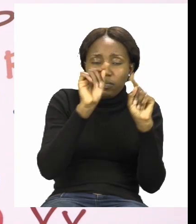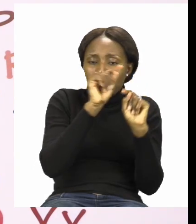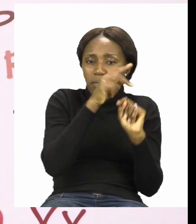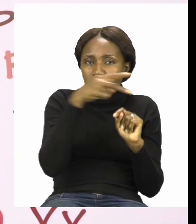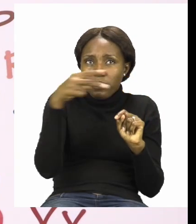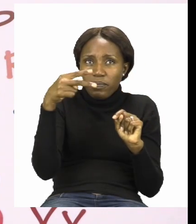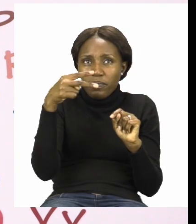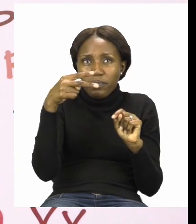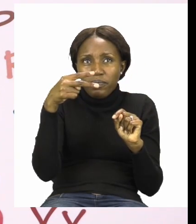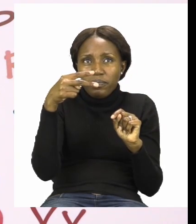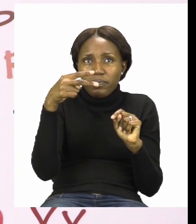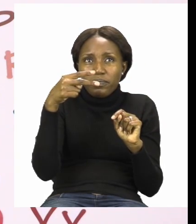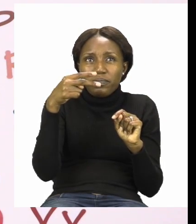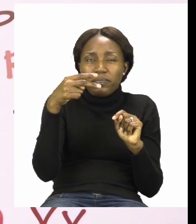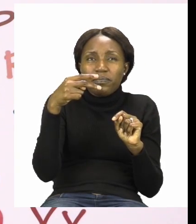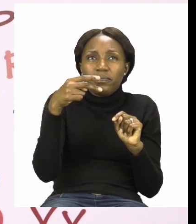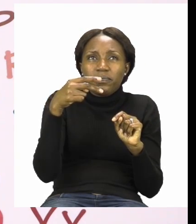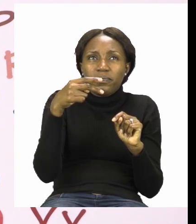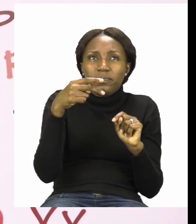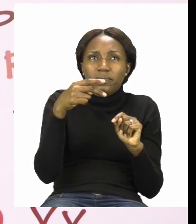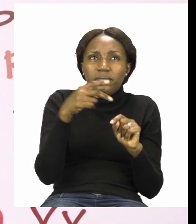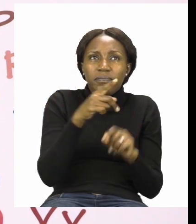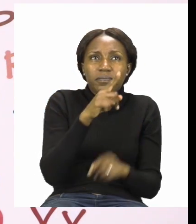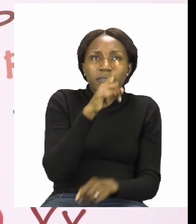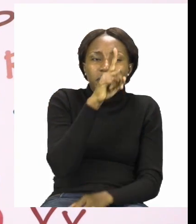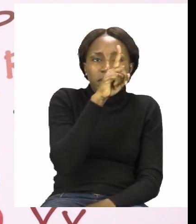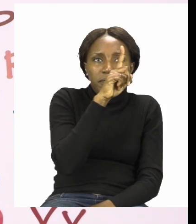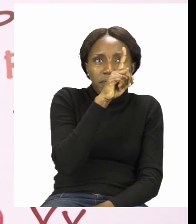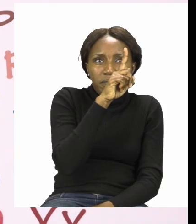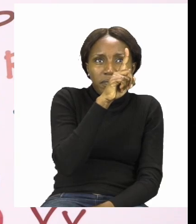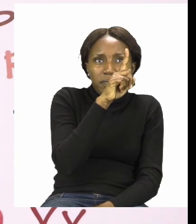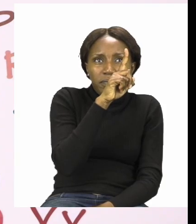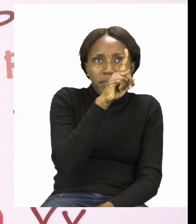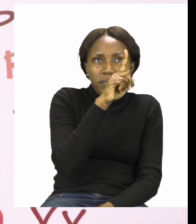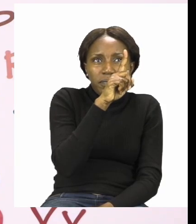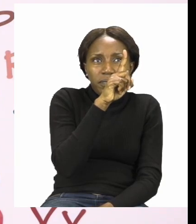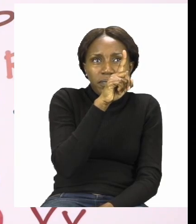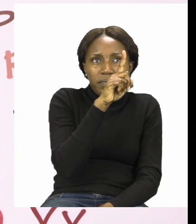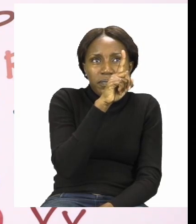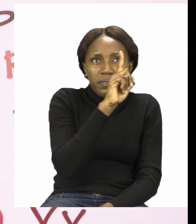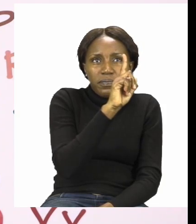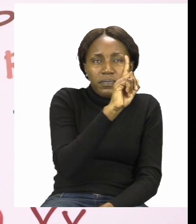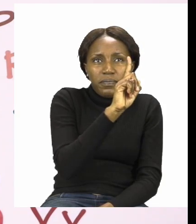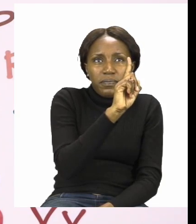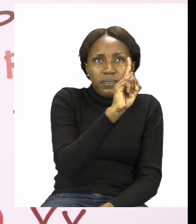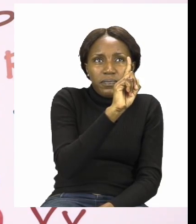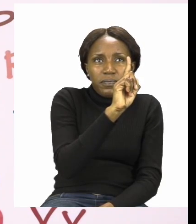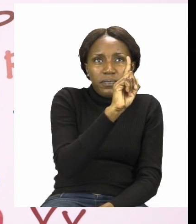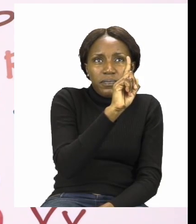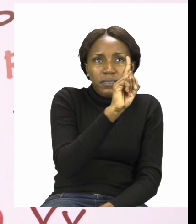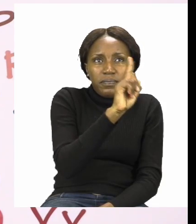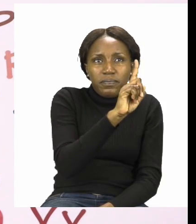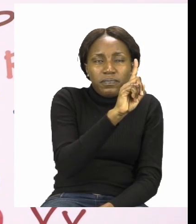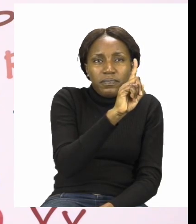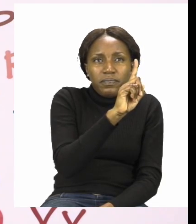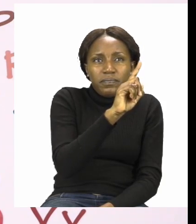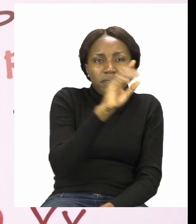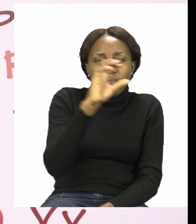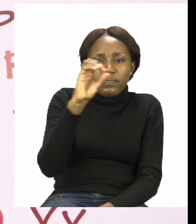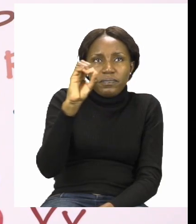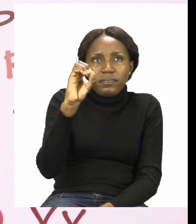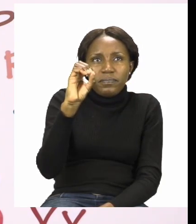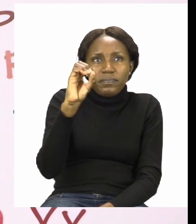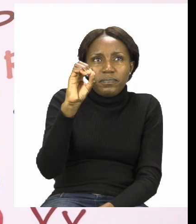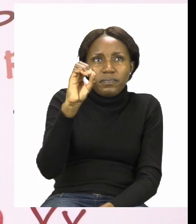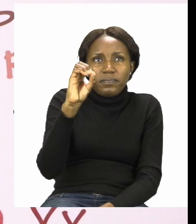will equal, and the first one to stand in front is Mr. Tens. But like we said before, he doesn't like to